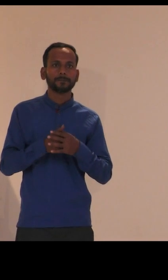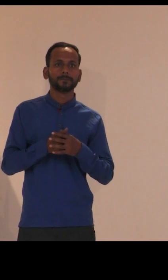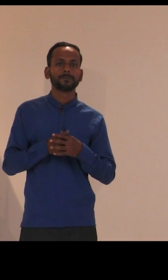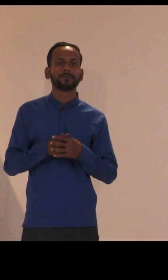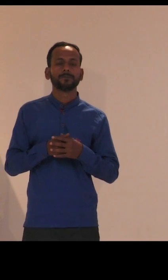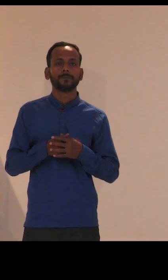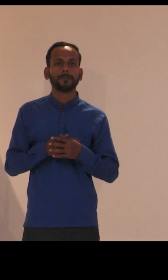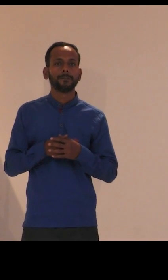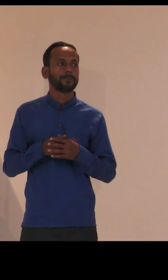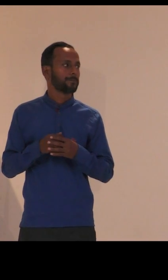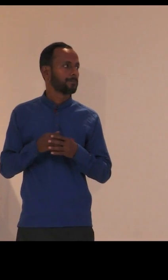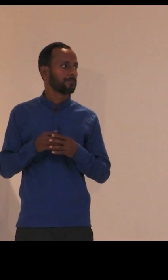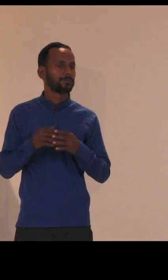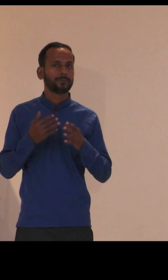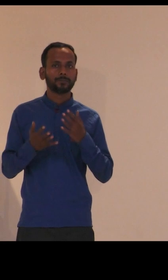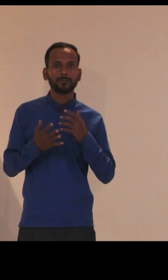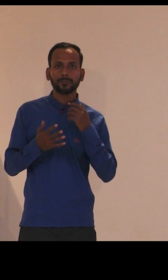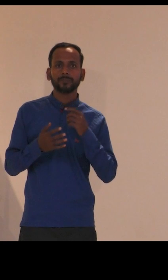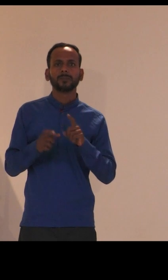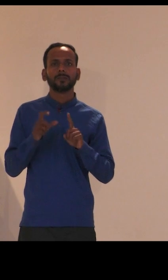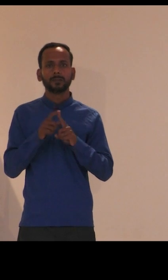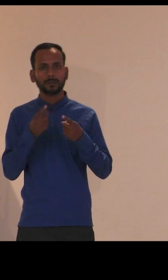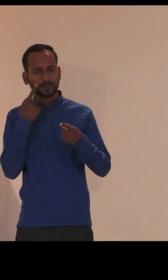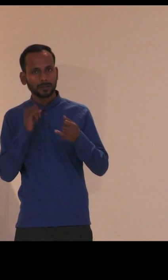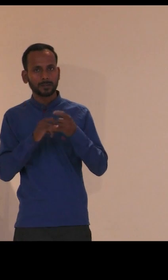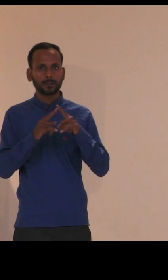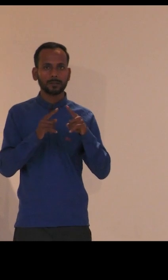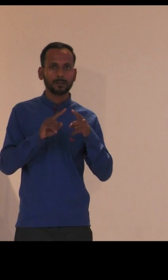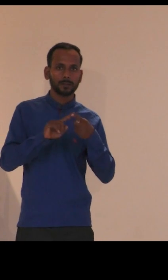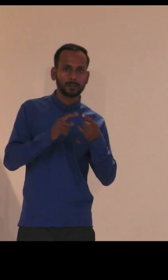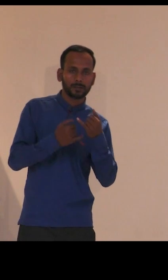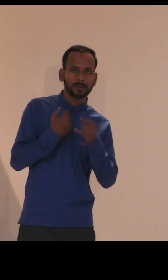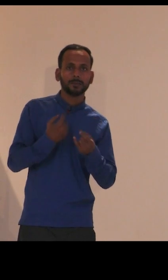more about, in case there's a disaster or there is some